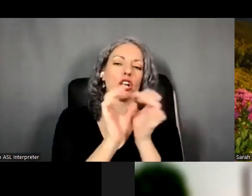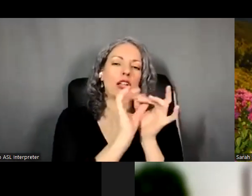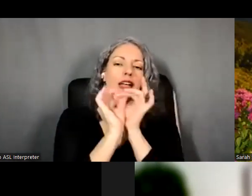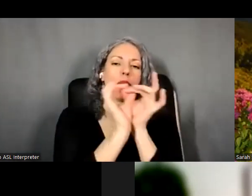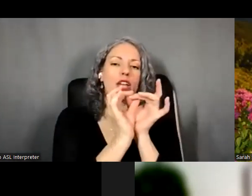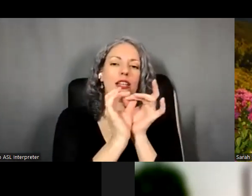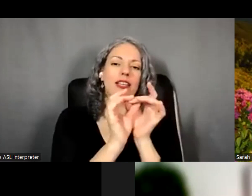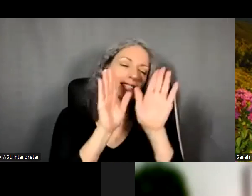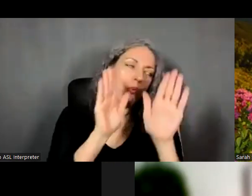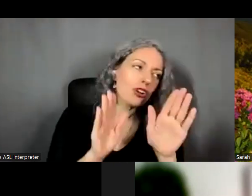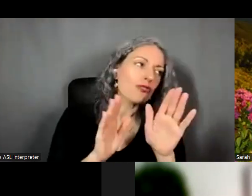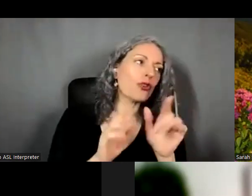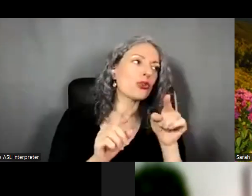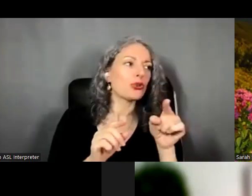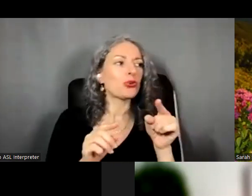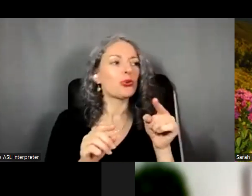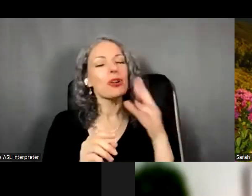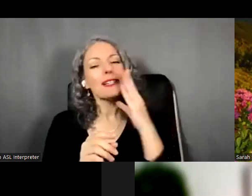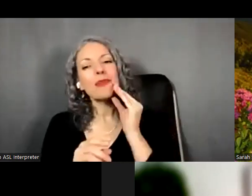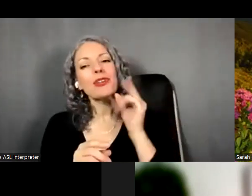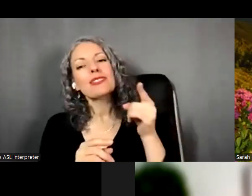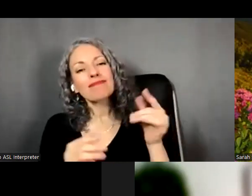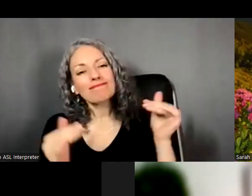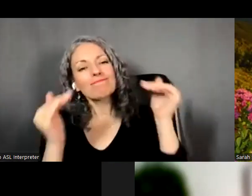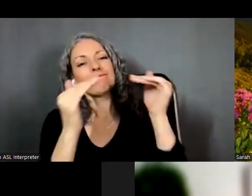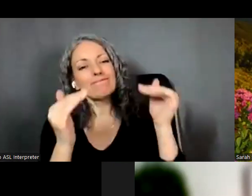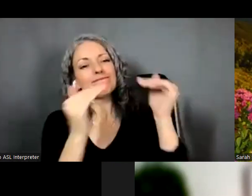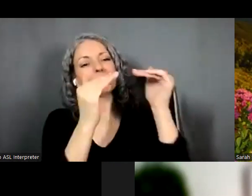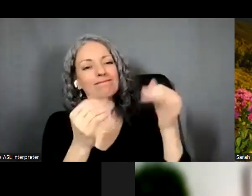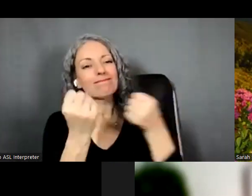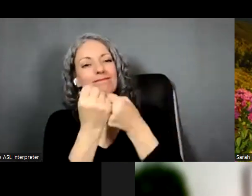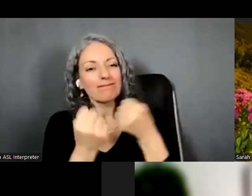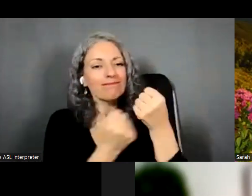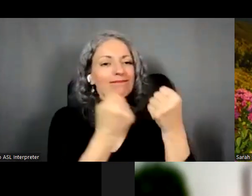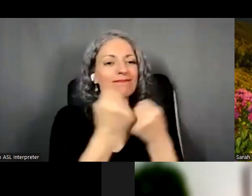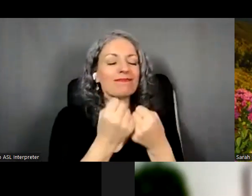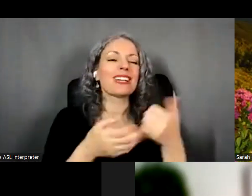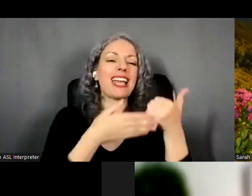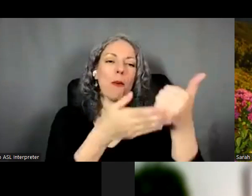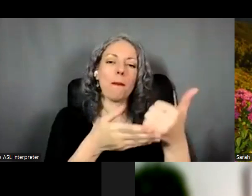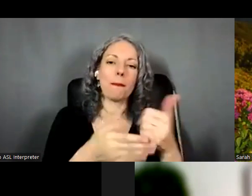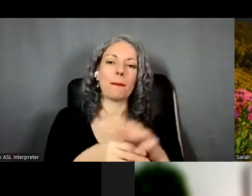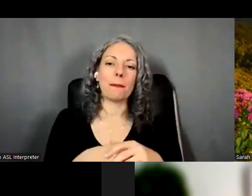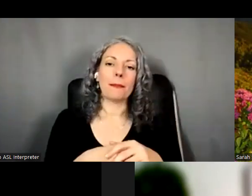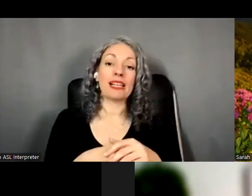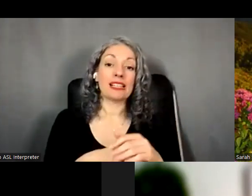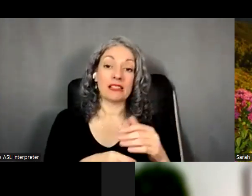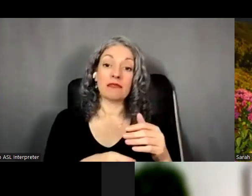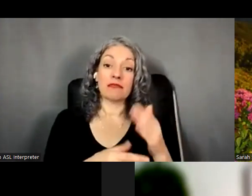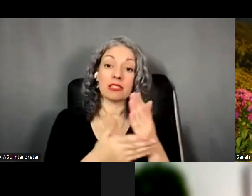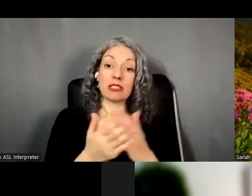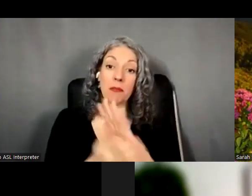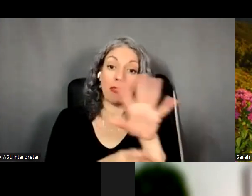great, let's leverage your expertise for this section. We'll leverage our expertise. And that was really helpful. And then some of the elements as we're in the middle of